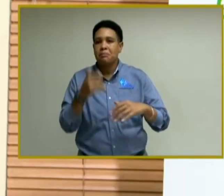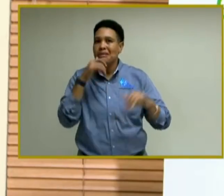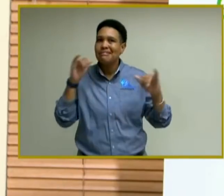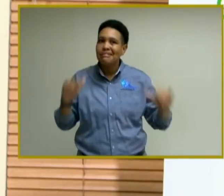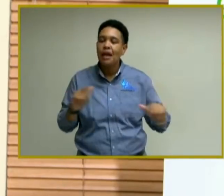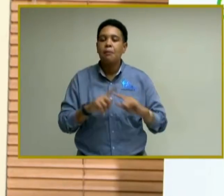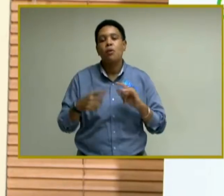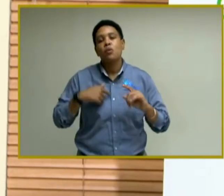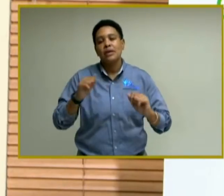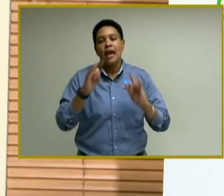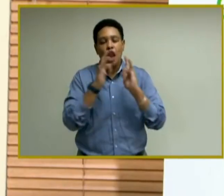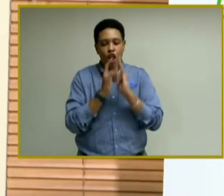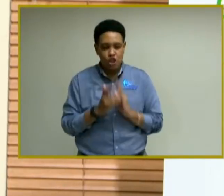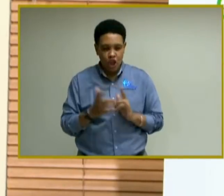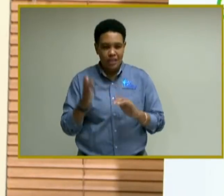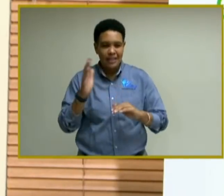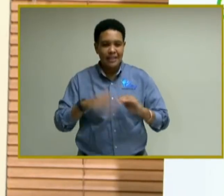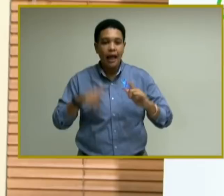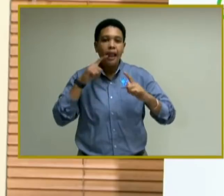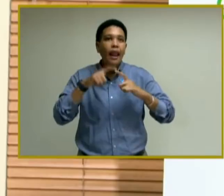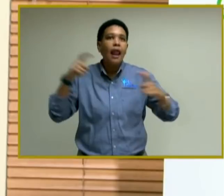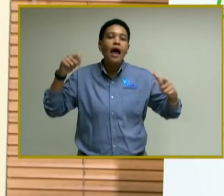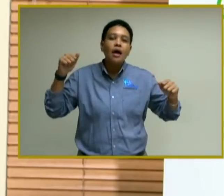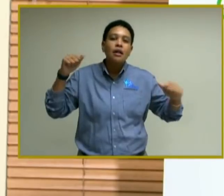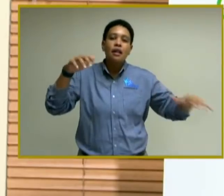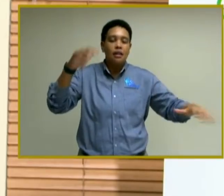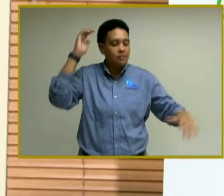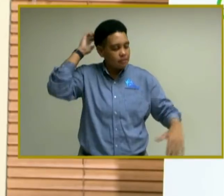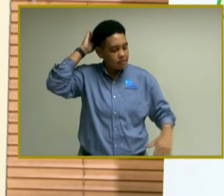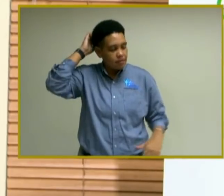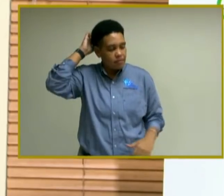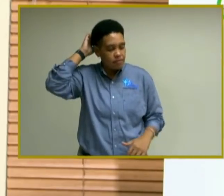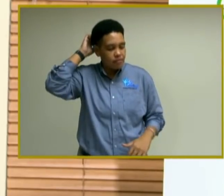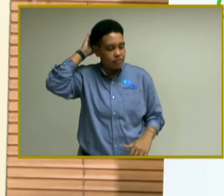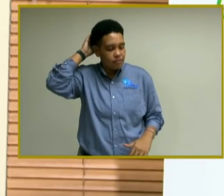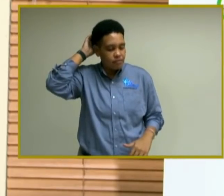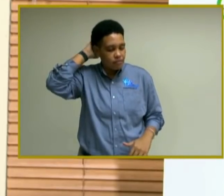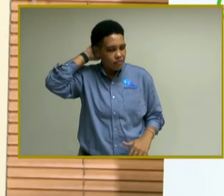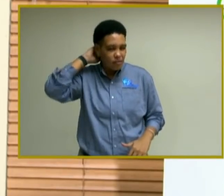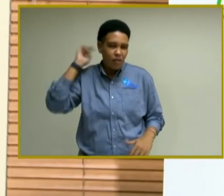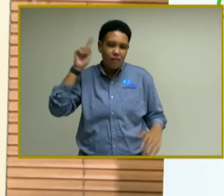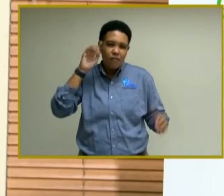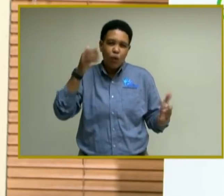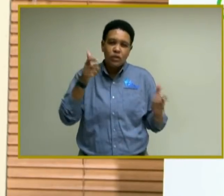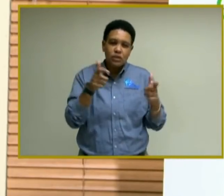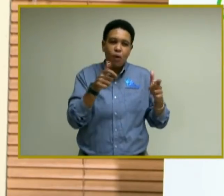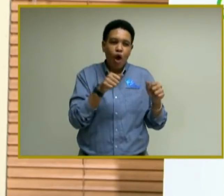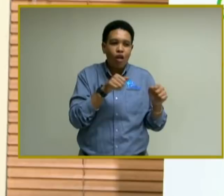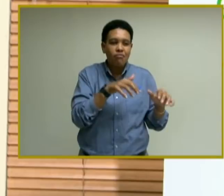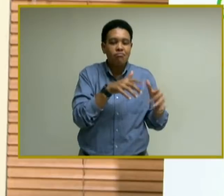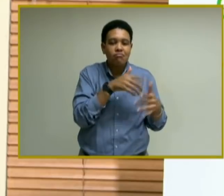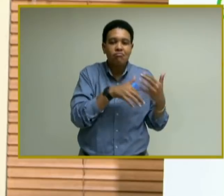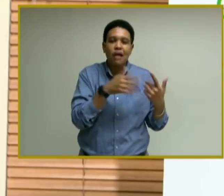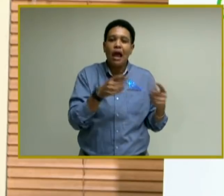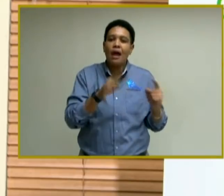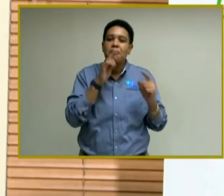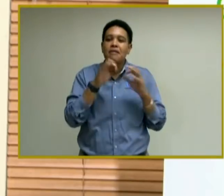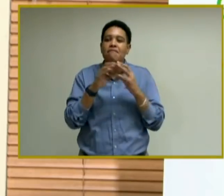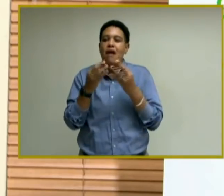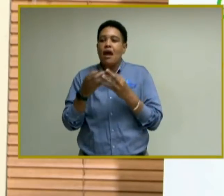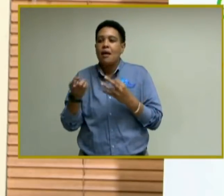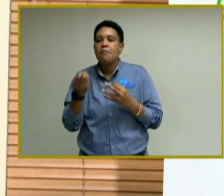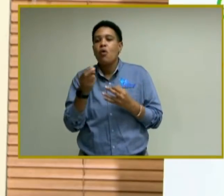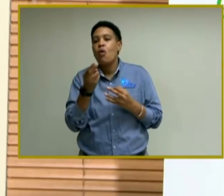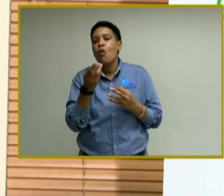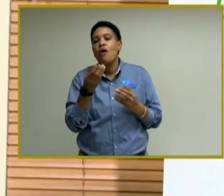can adjust. Instead of large gatherings, let's focus on the small, intimate functions. The family or